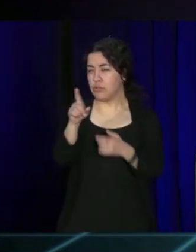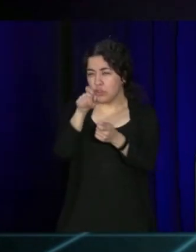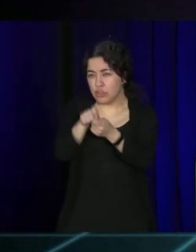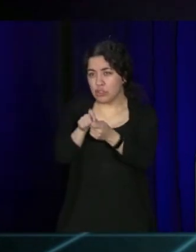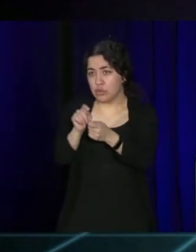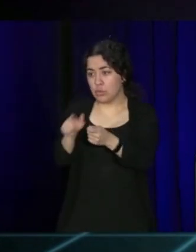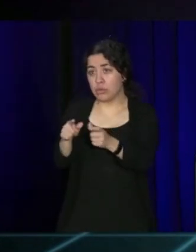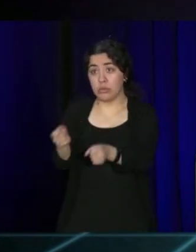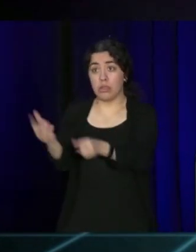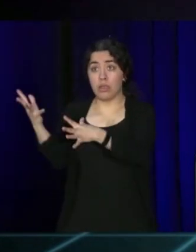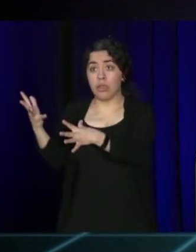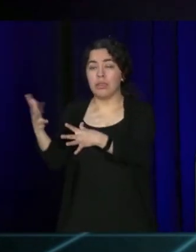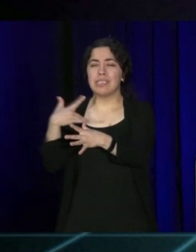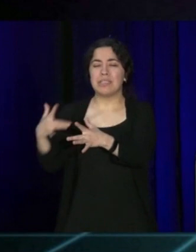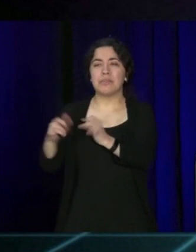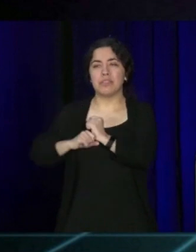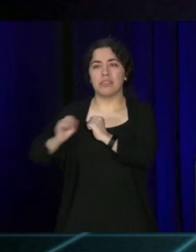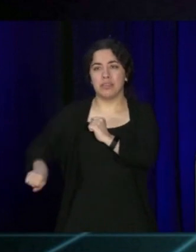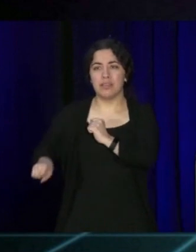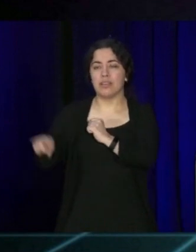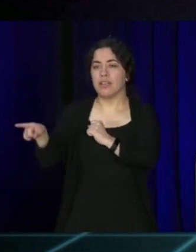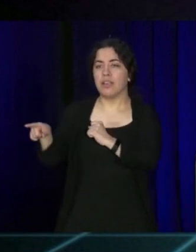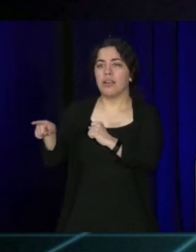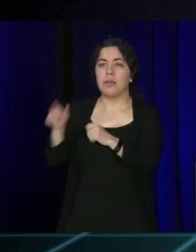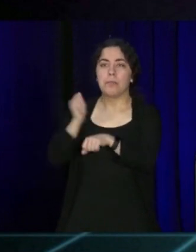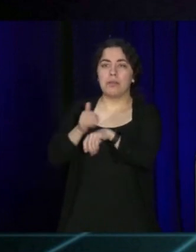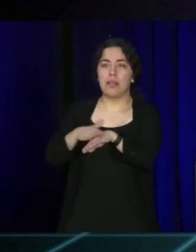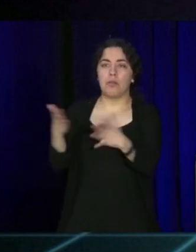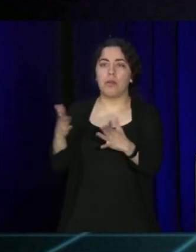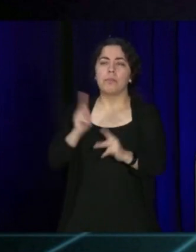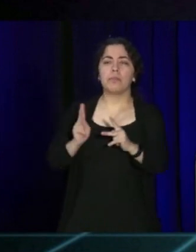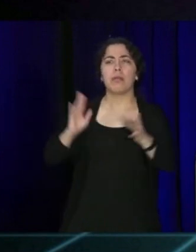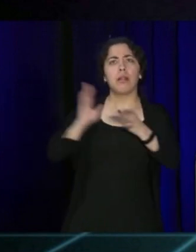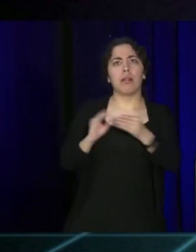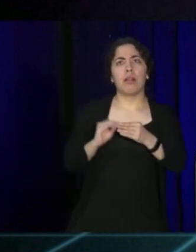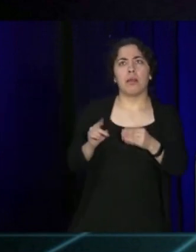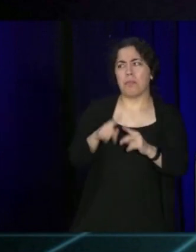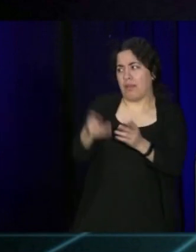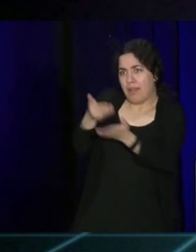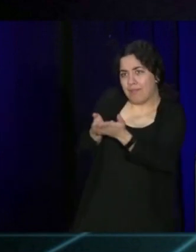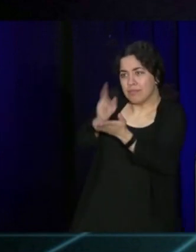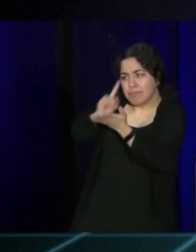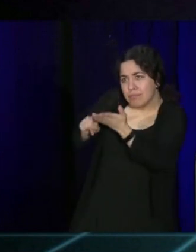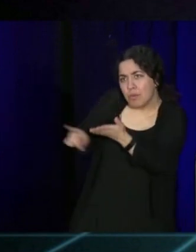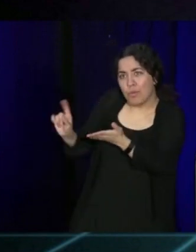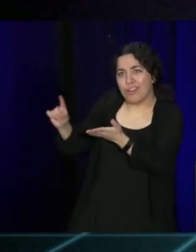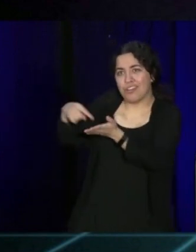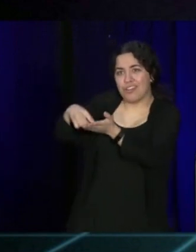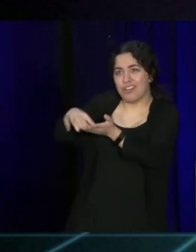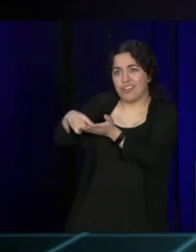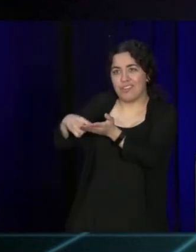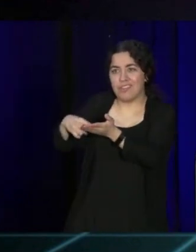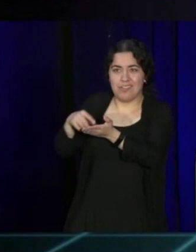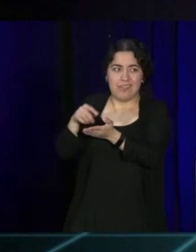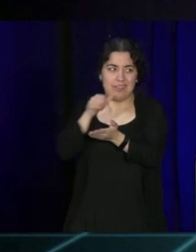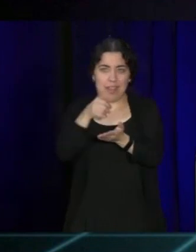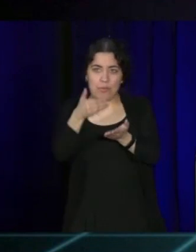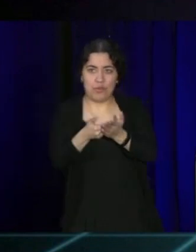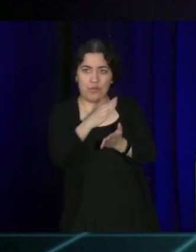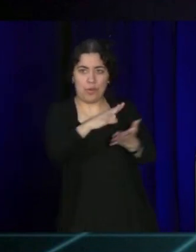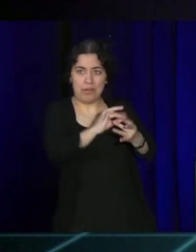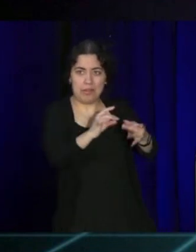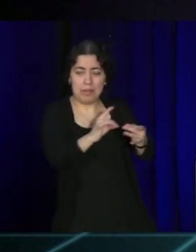mostly exaggerated. They're based on outrageous claims, they lack evidence, they lack justifications. And this has happened before